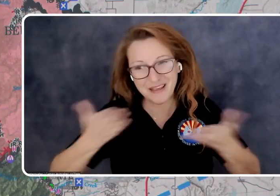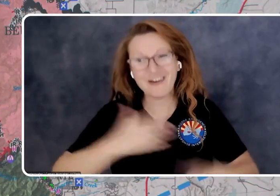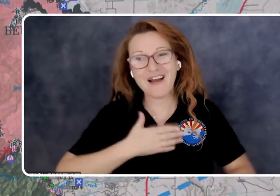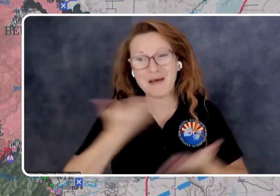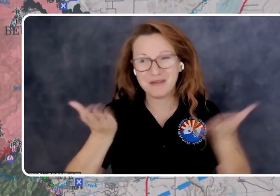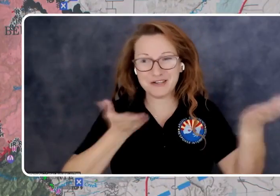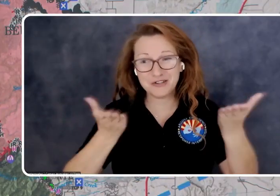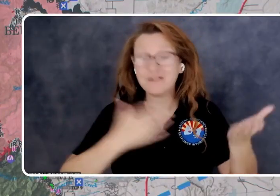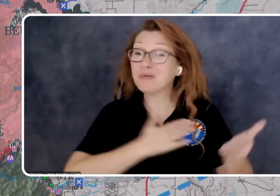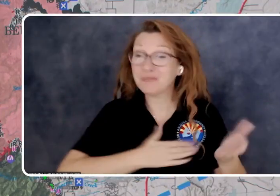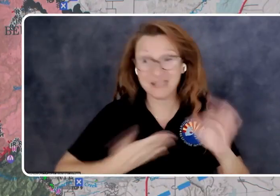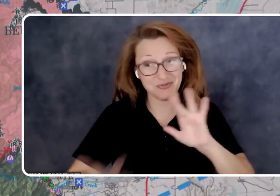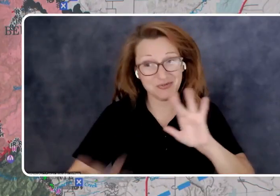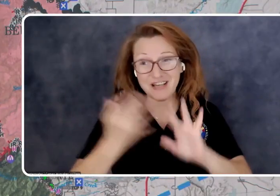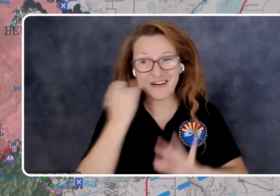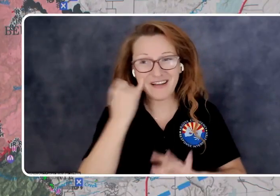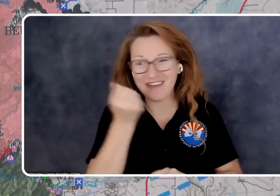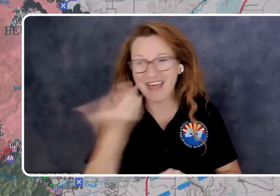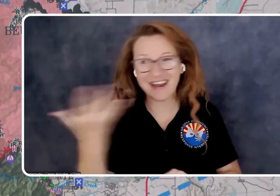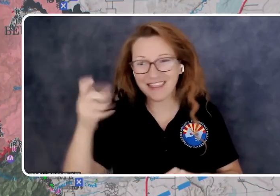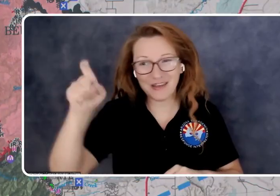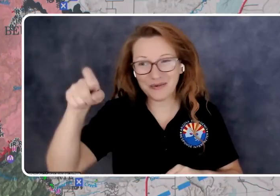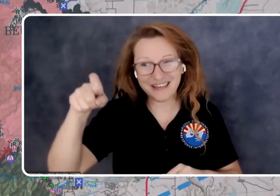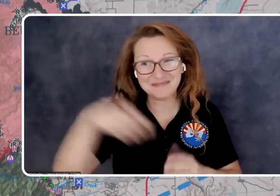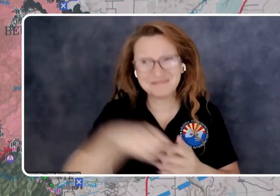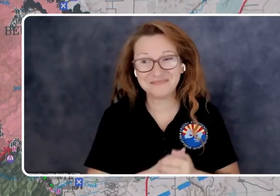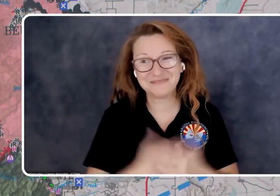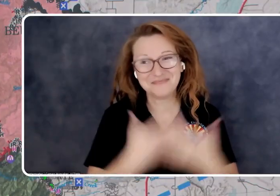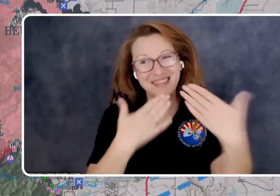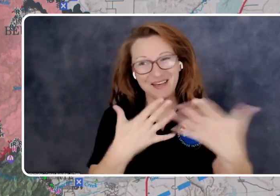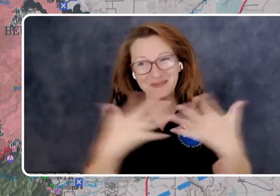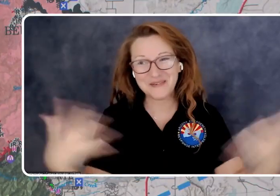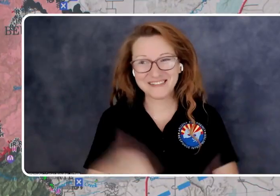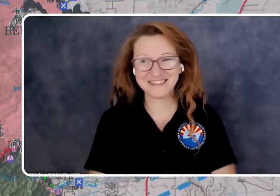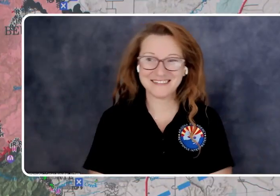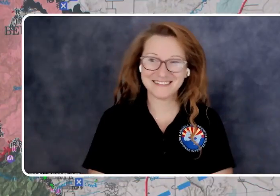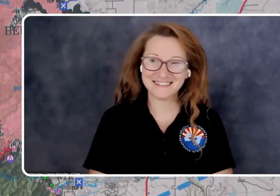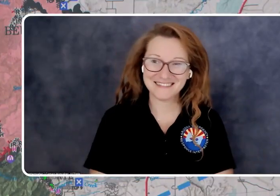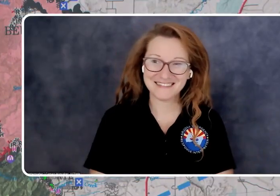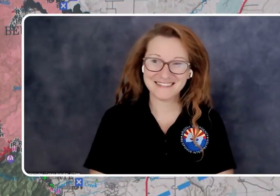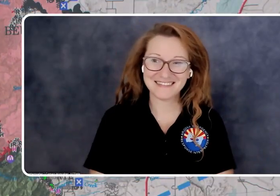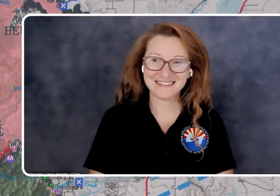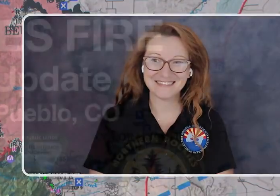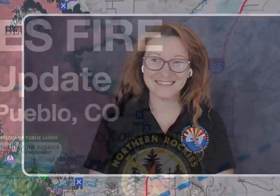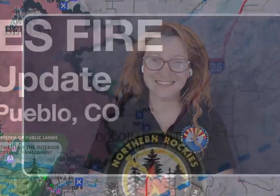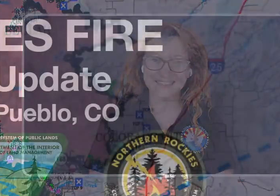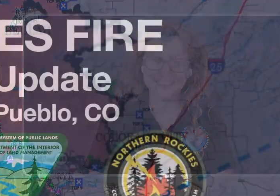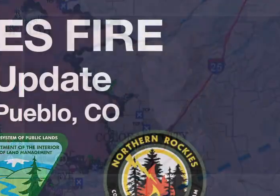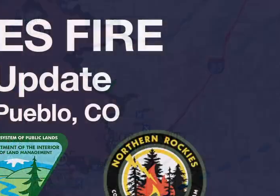here, happy to serve. Please reach out to us if there's anything that you need at all. Thank you very much.